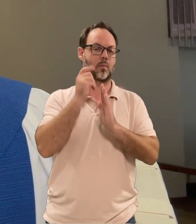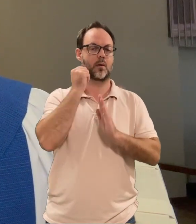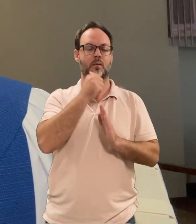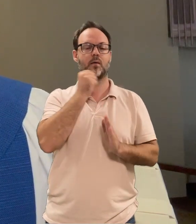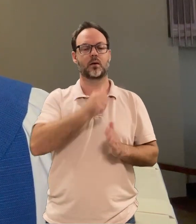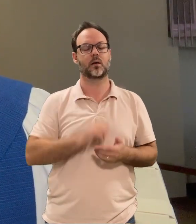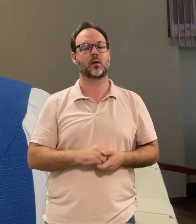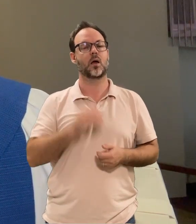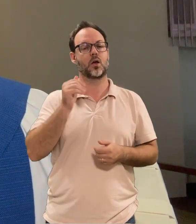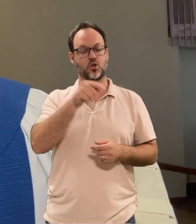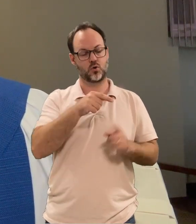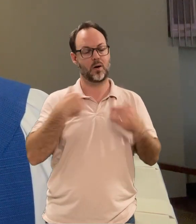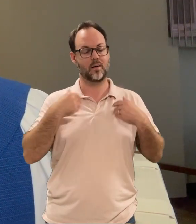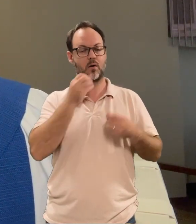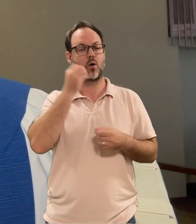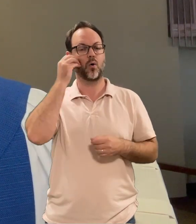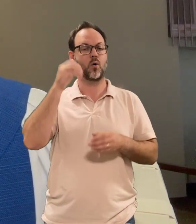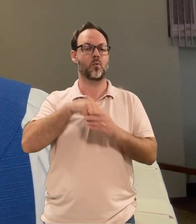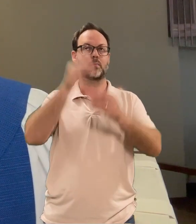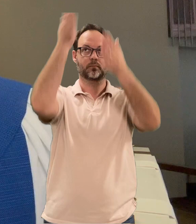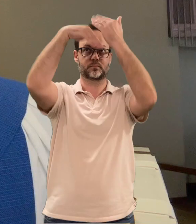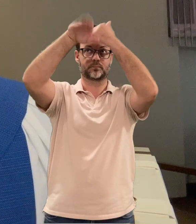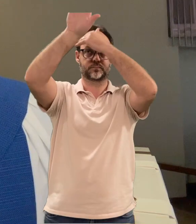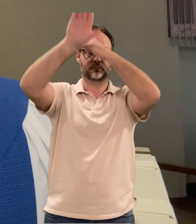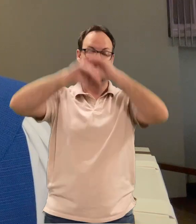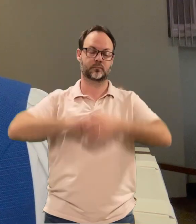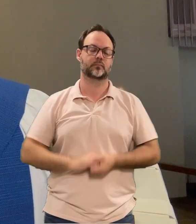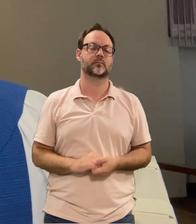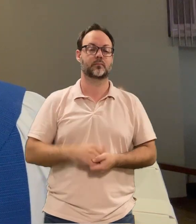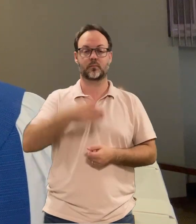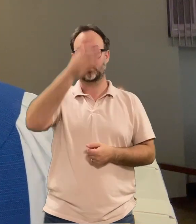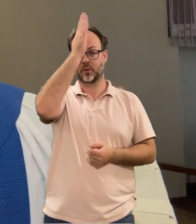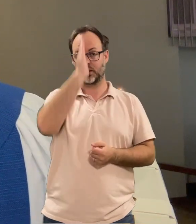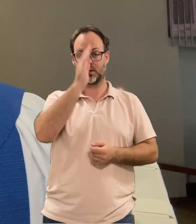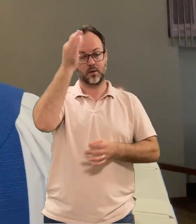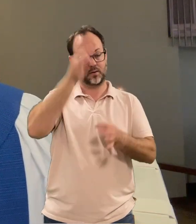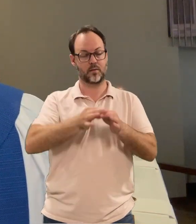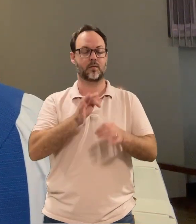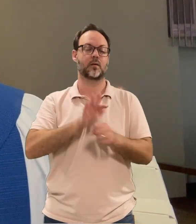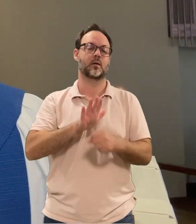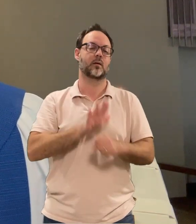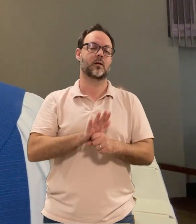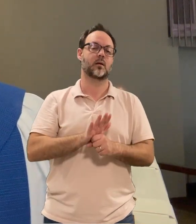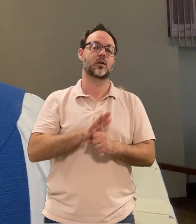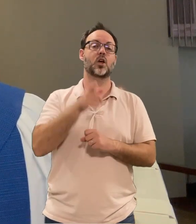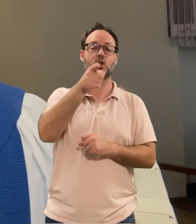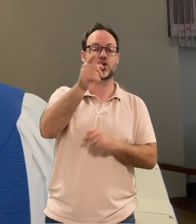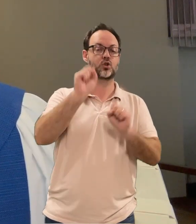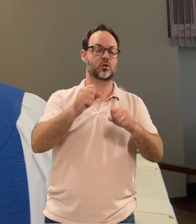every moment of every day, and that you have a home in heaven. God is